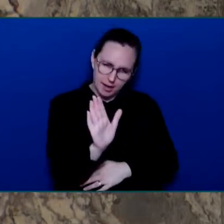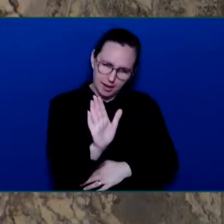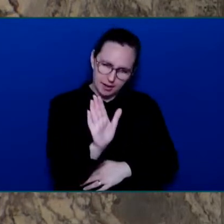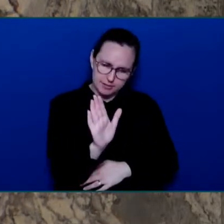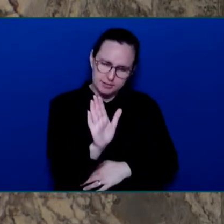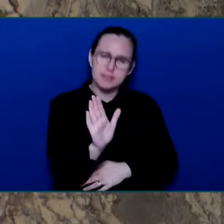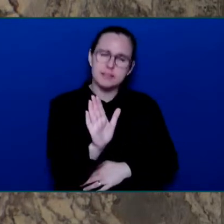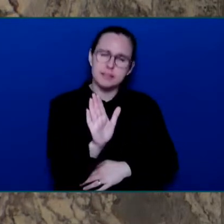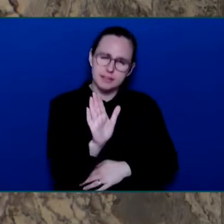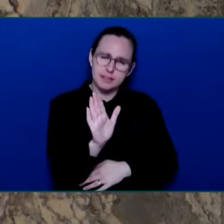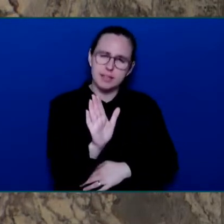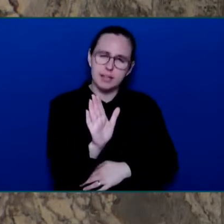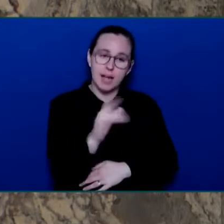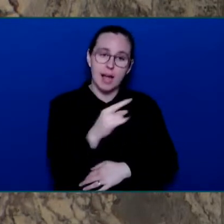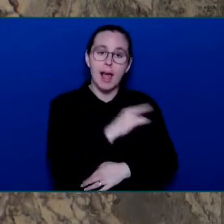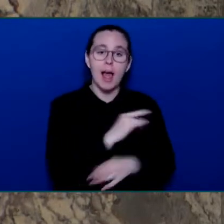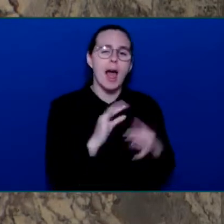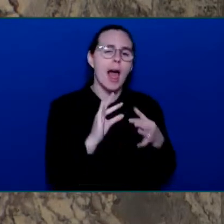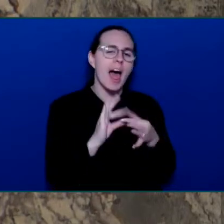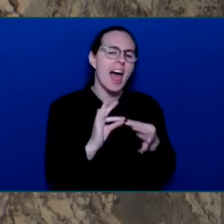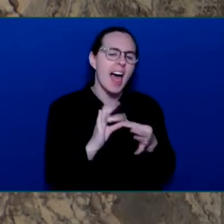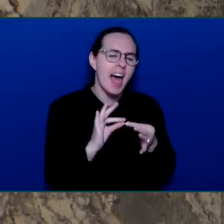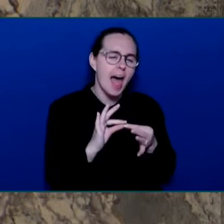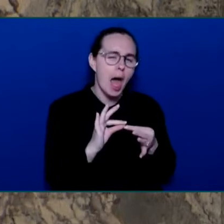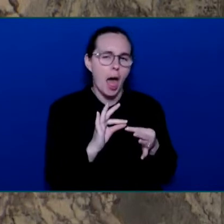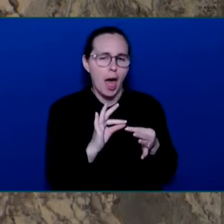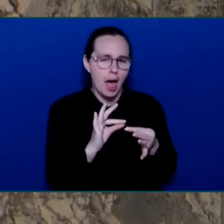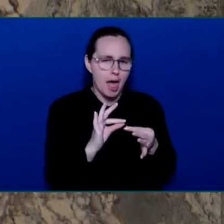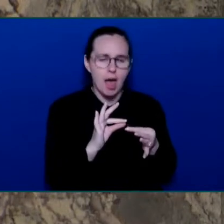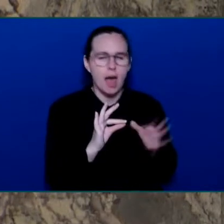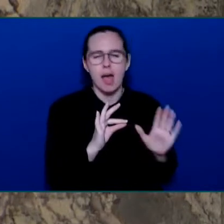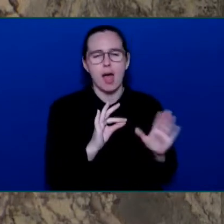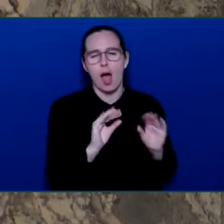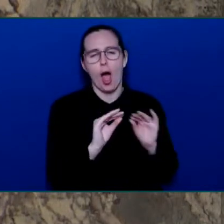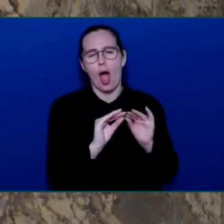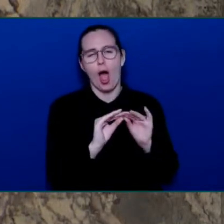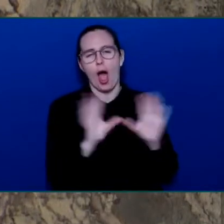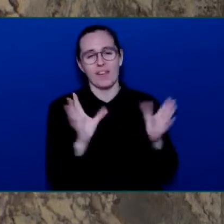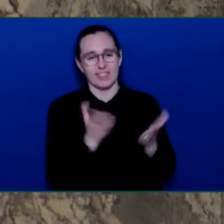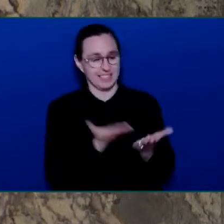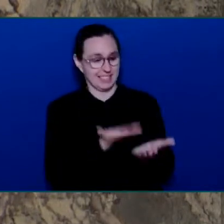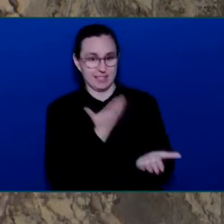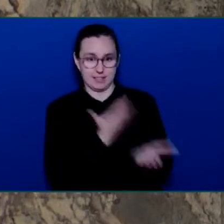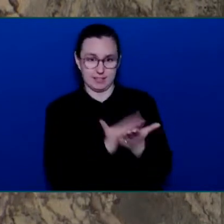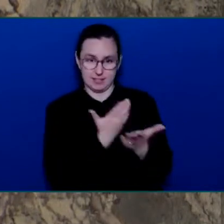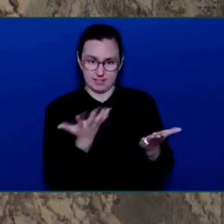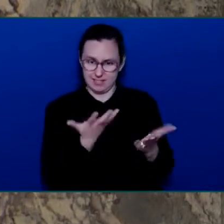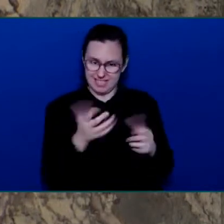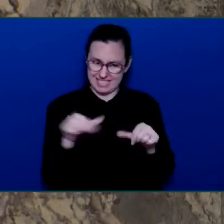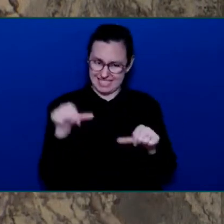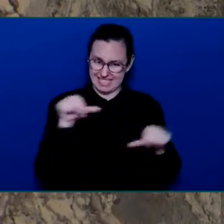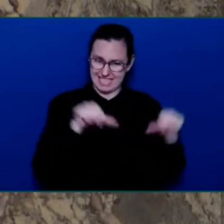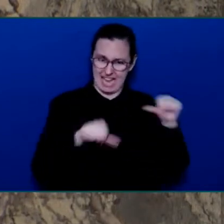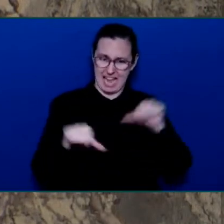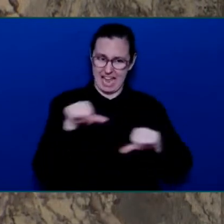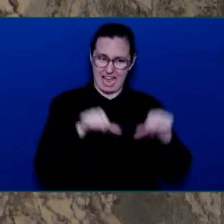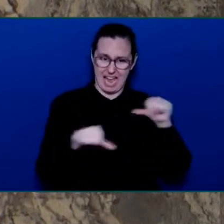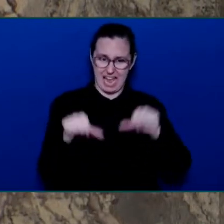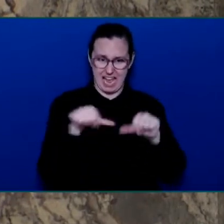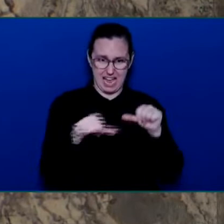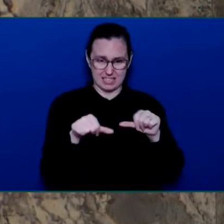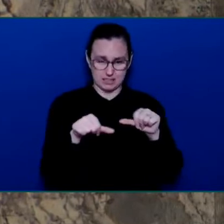the overwhelming scientific consensus that climate change is caused by human activity, like carbon